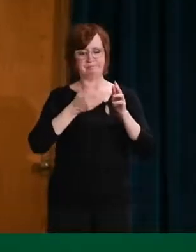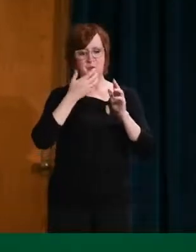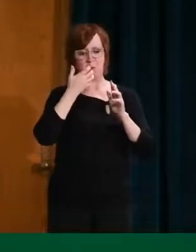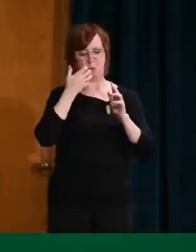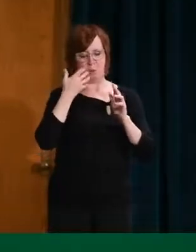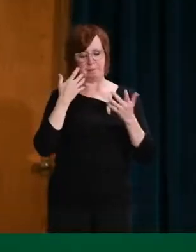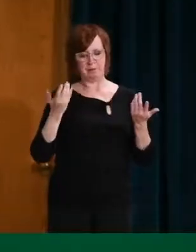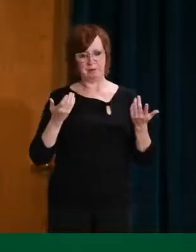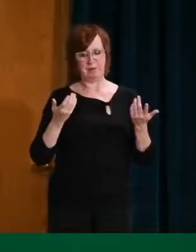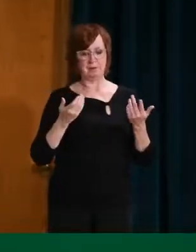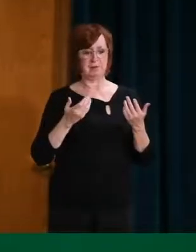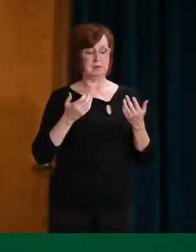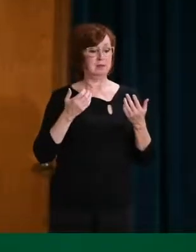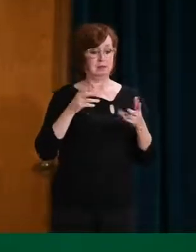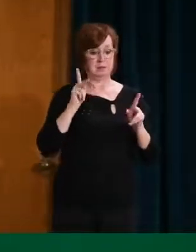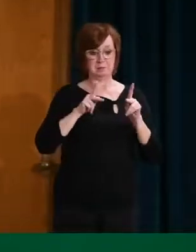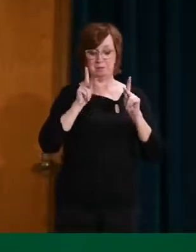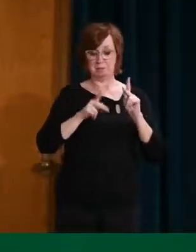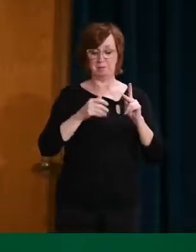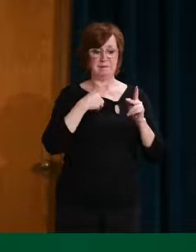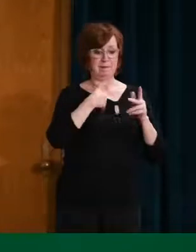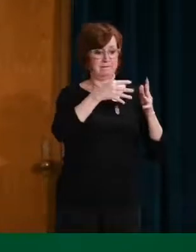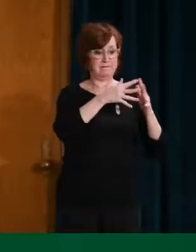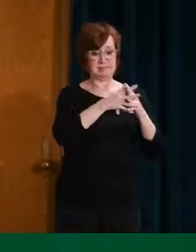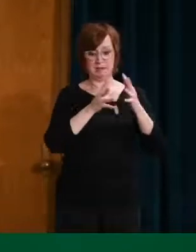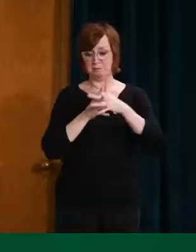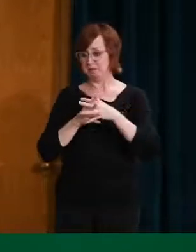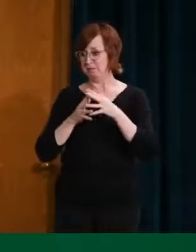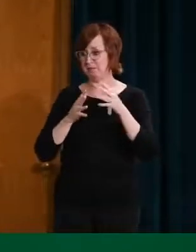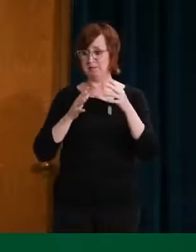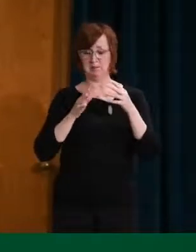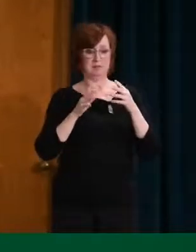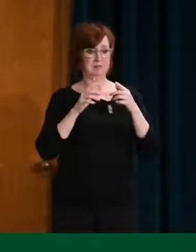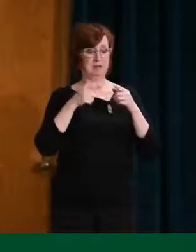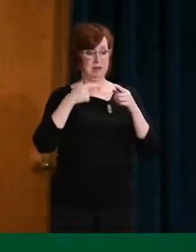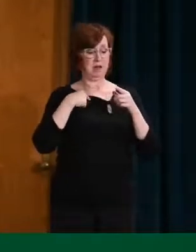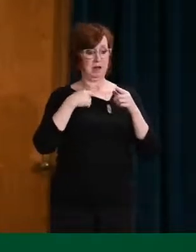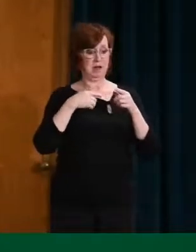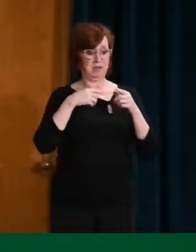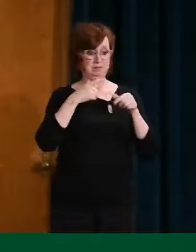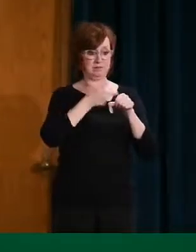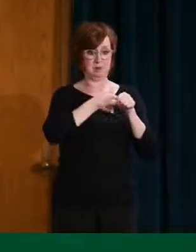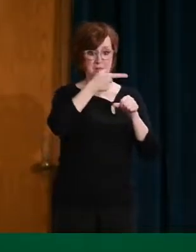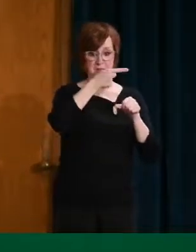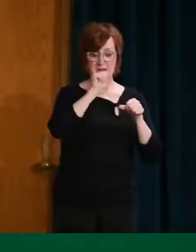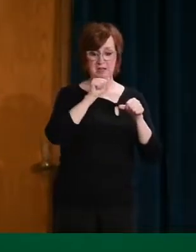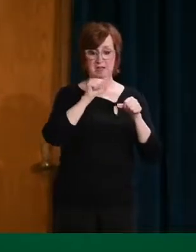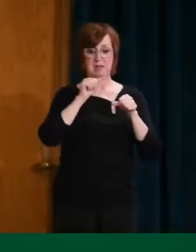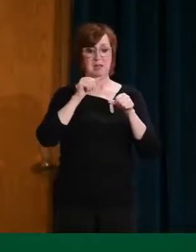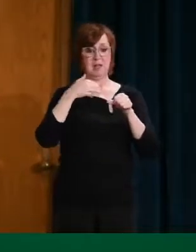province have homes in Lake Country, where we are in Prince Albert, and further north.